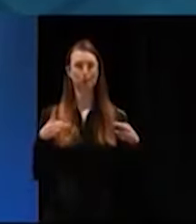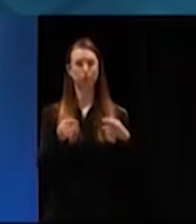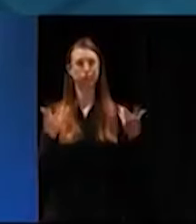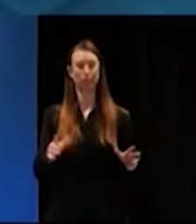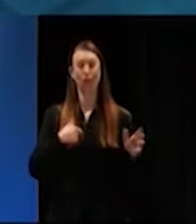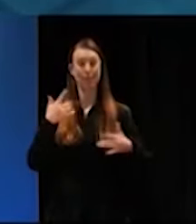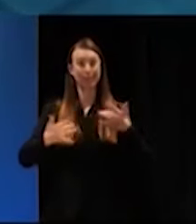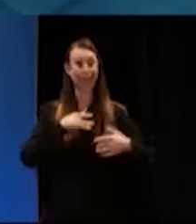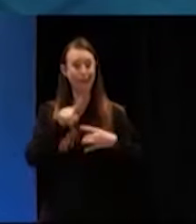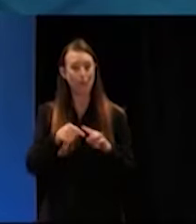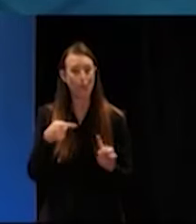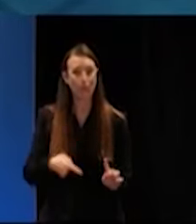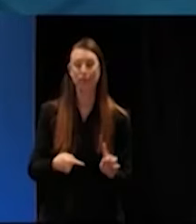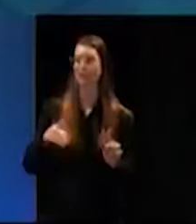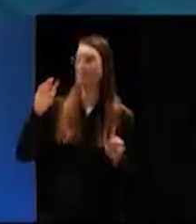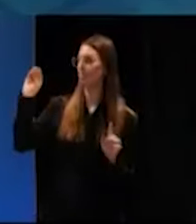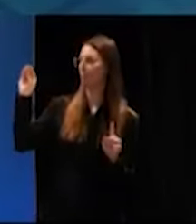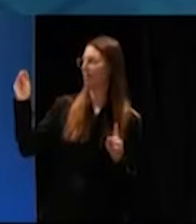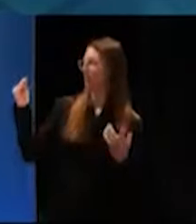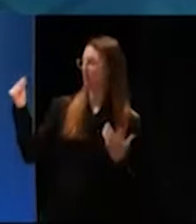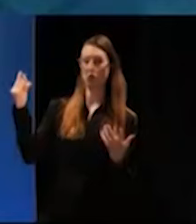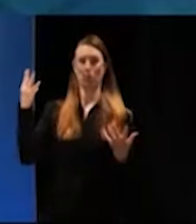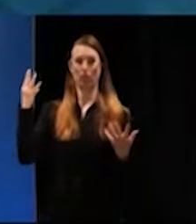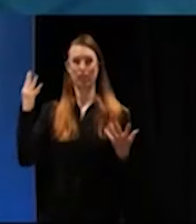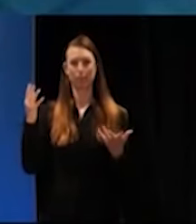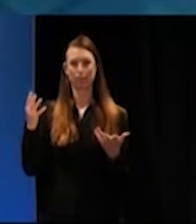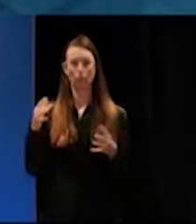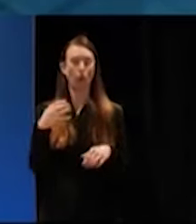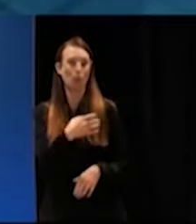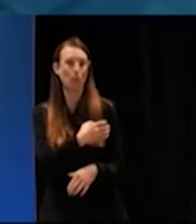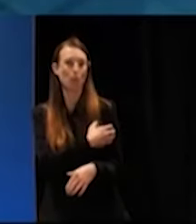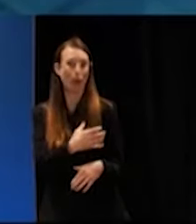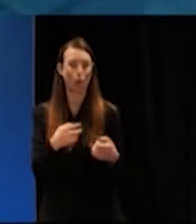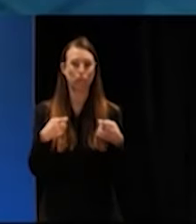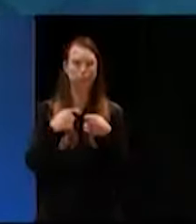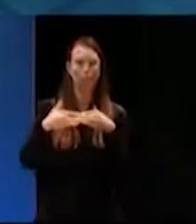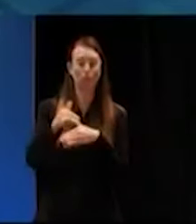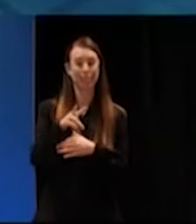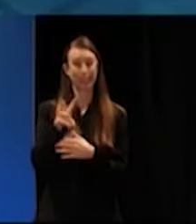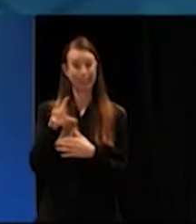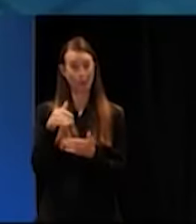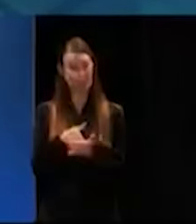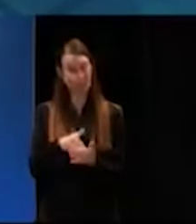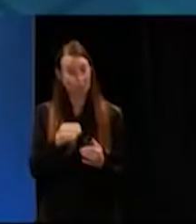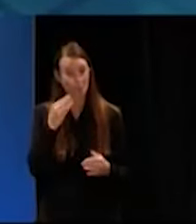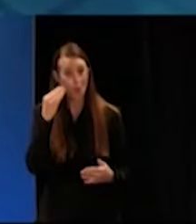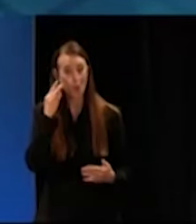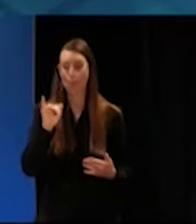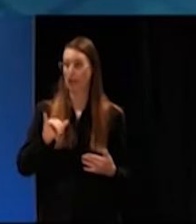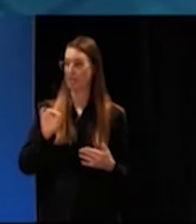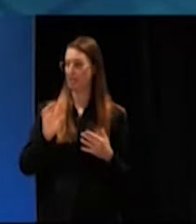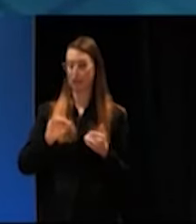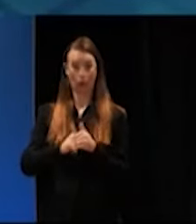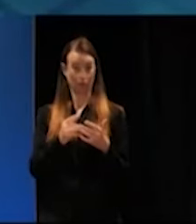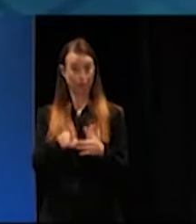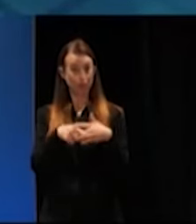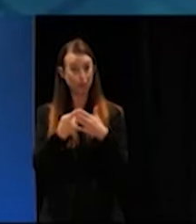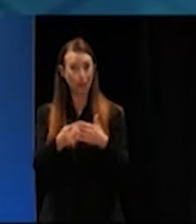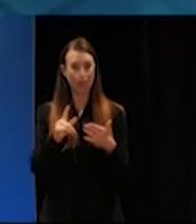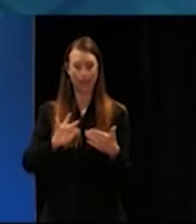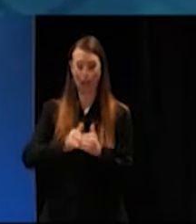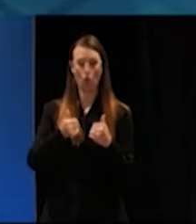And Sunrise Wind will power over 600,000 homes once it's complete. That's how you get started. That's how you